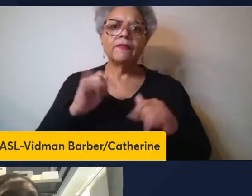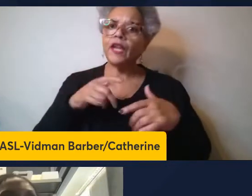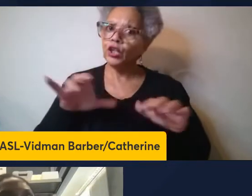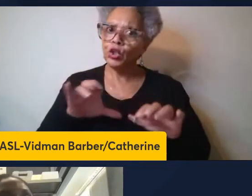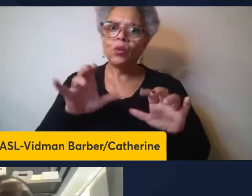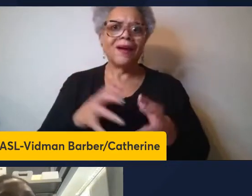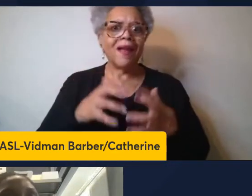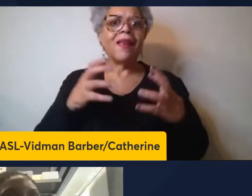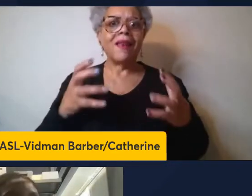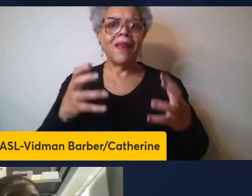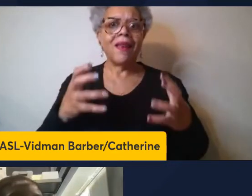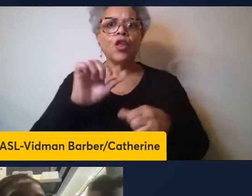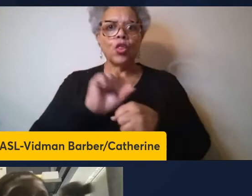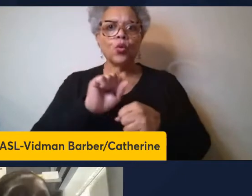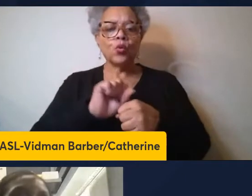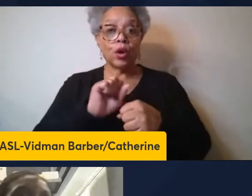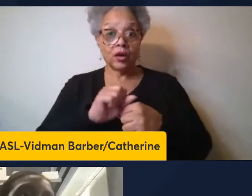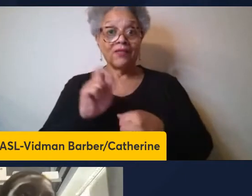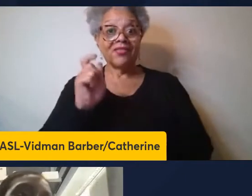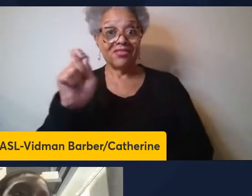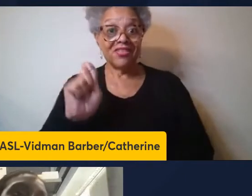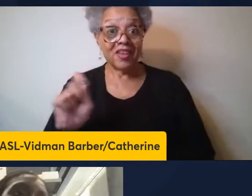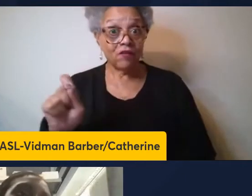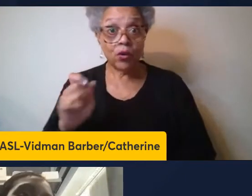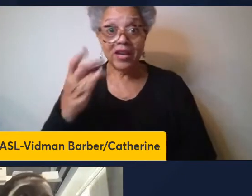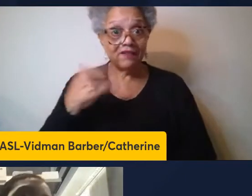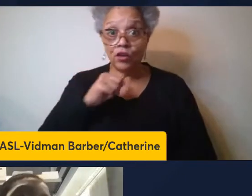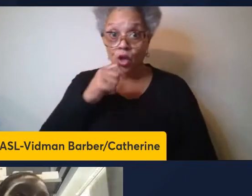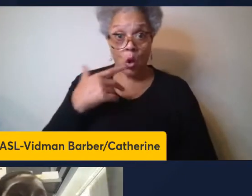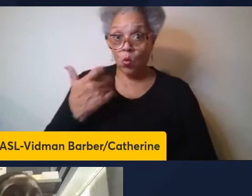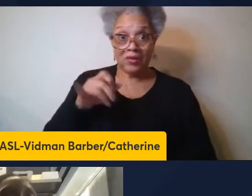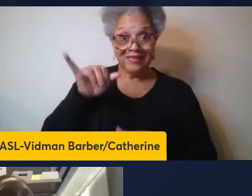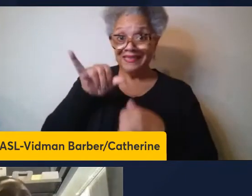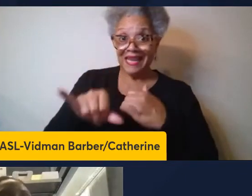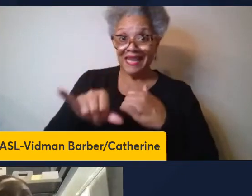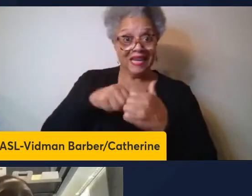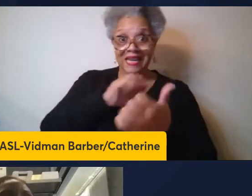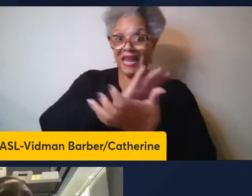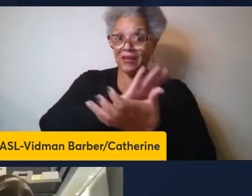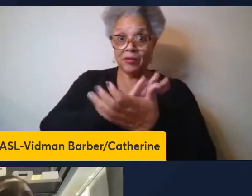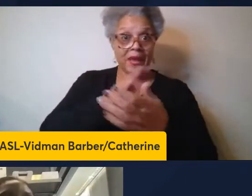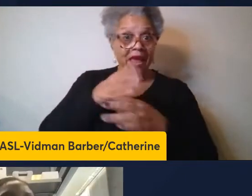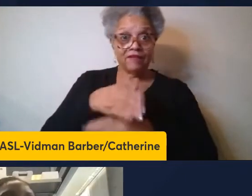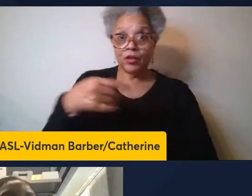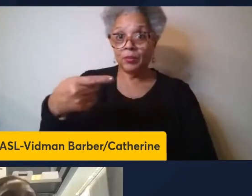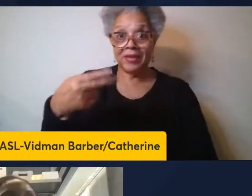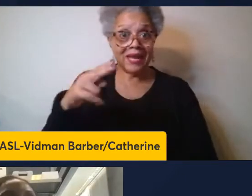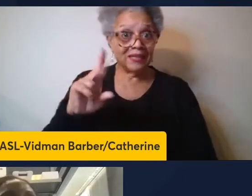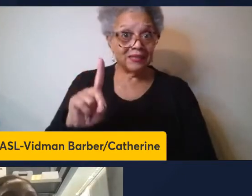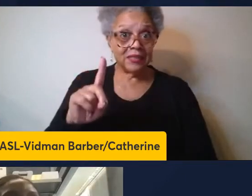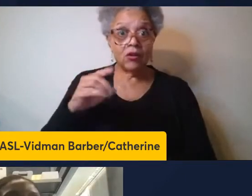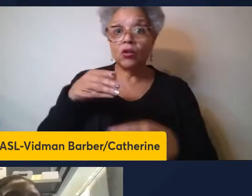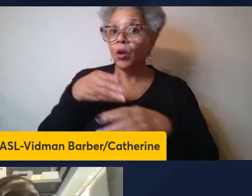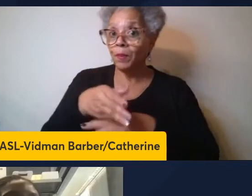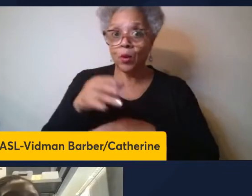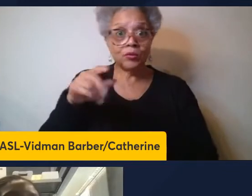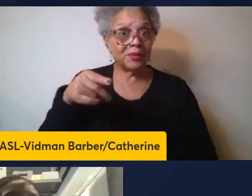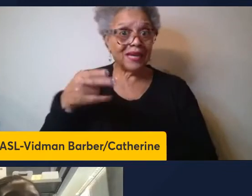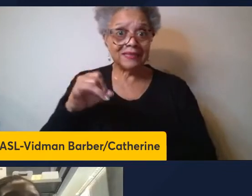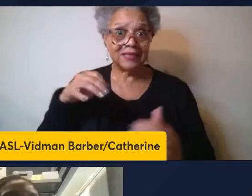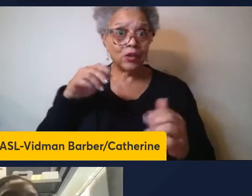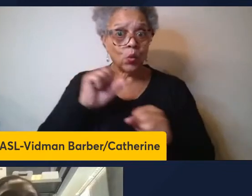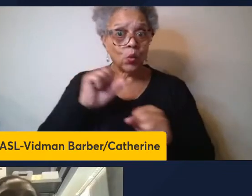work. And therefore, if you don't want to stay in academia after a PhD or your postdoc, feel free, or your